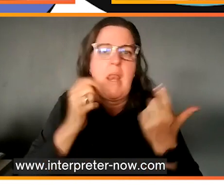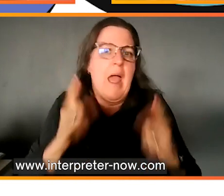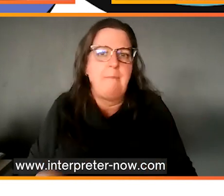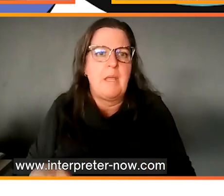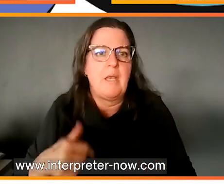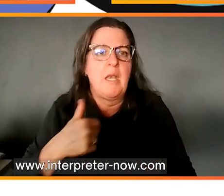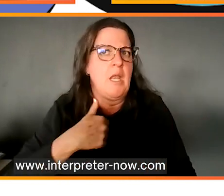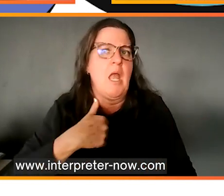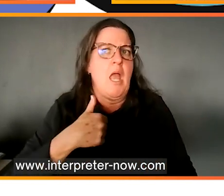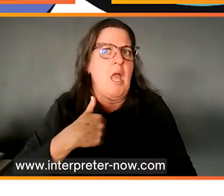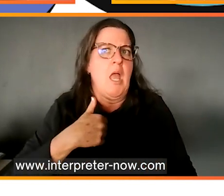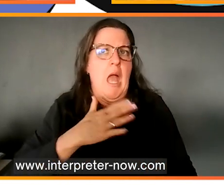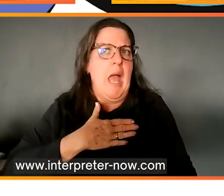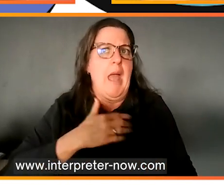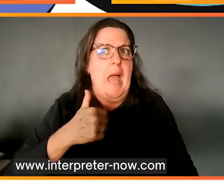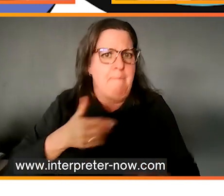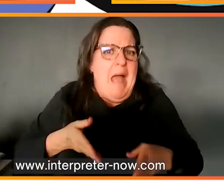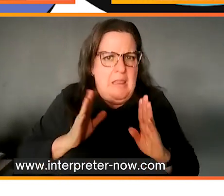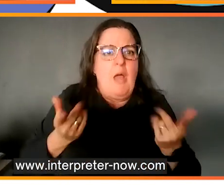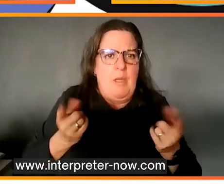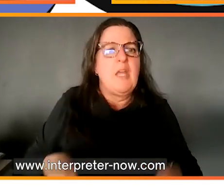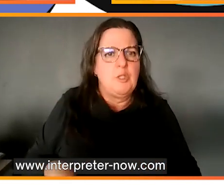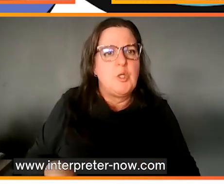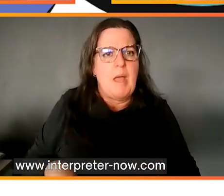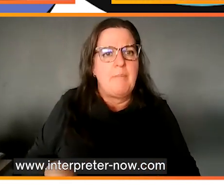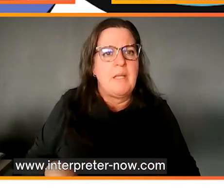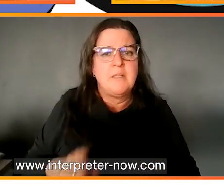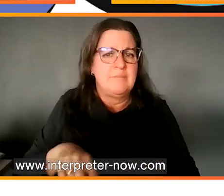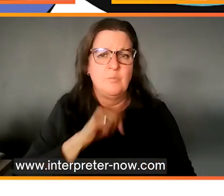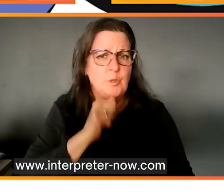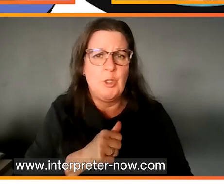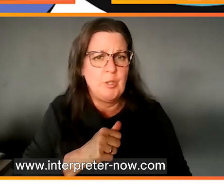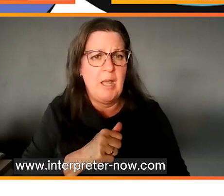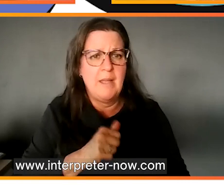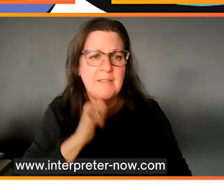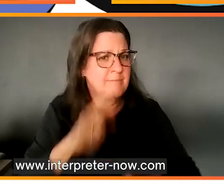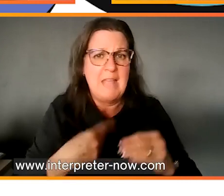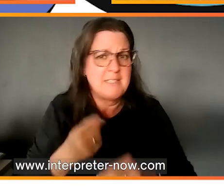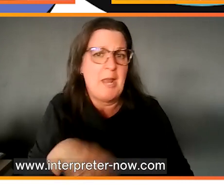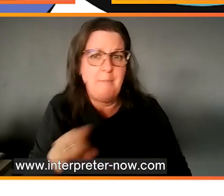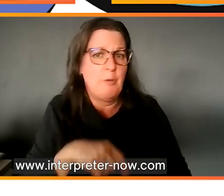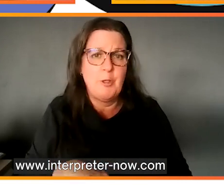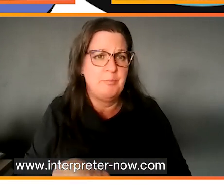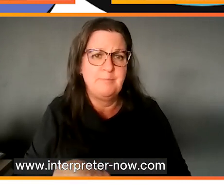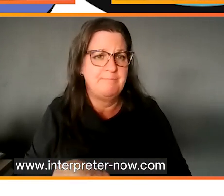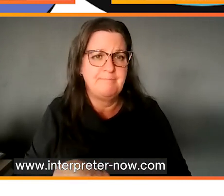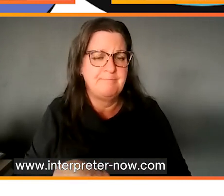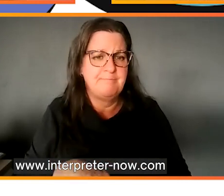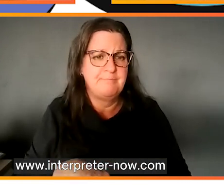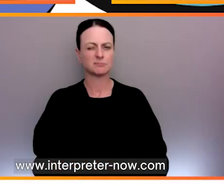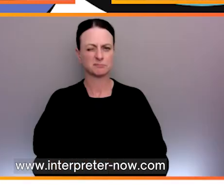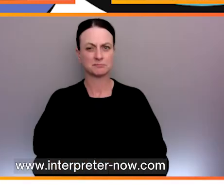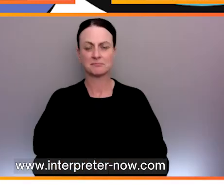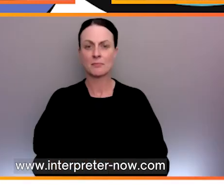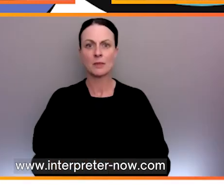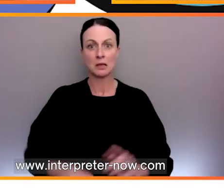it's just not about you. Yeah. And so targets have to be willing to, hey, you know what? This isn't